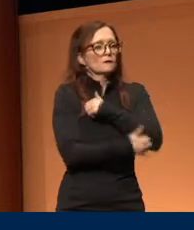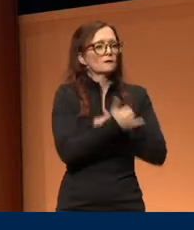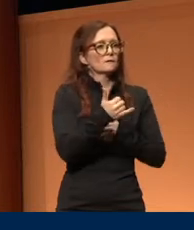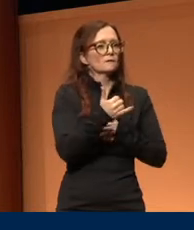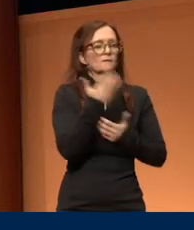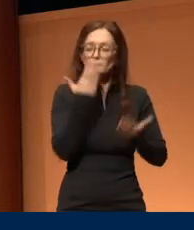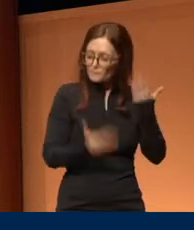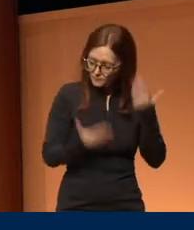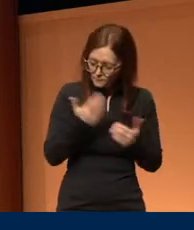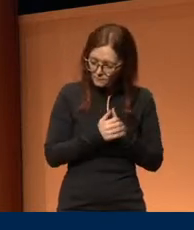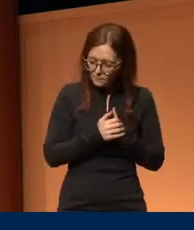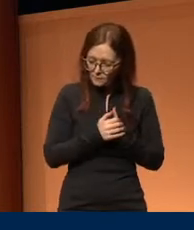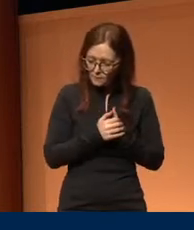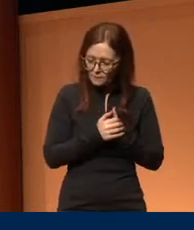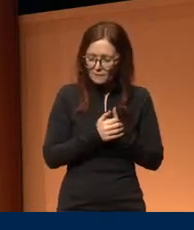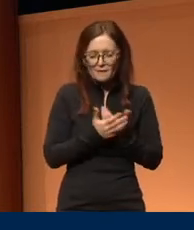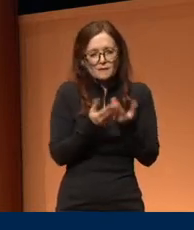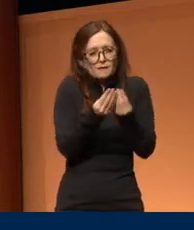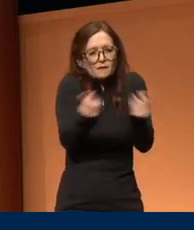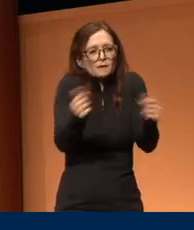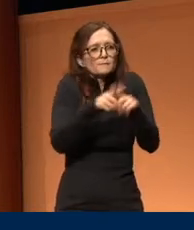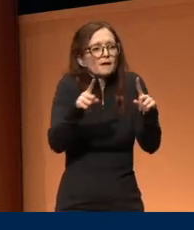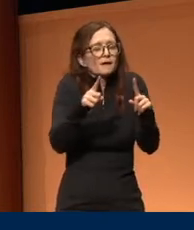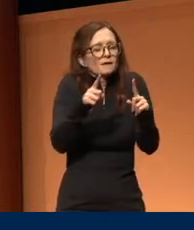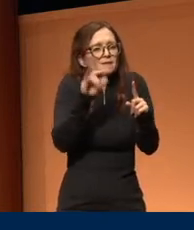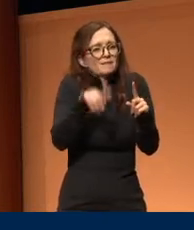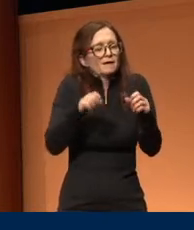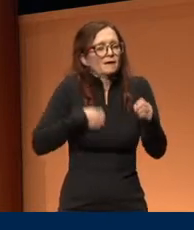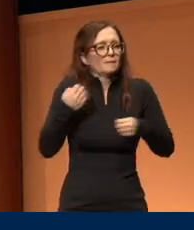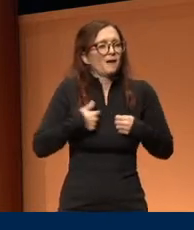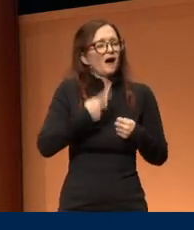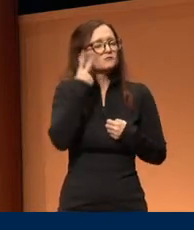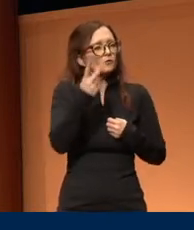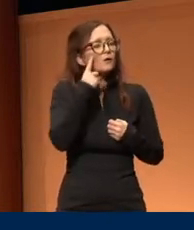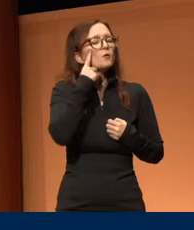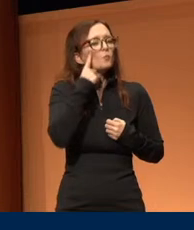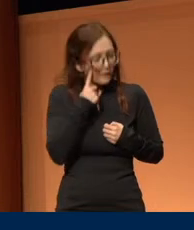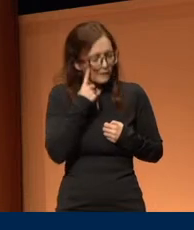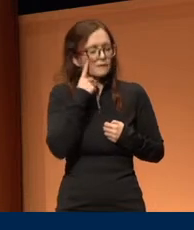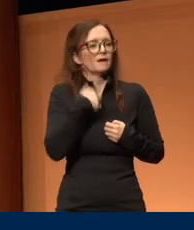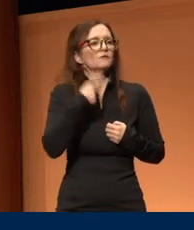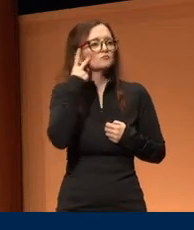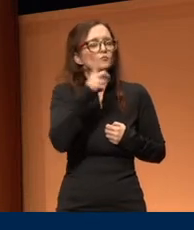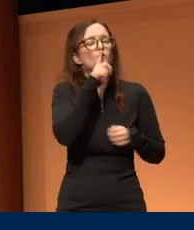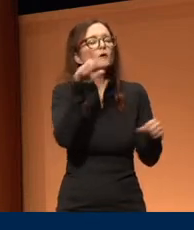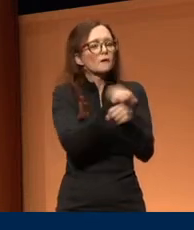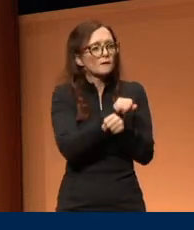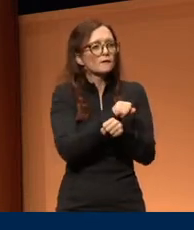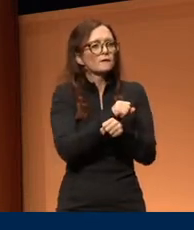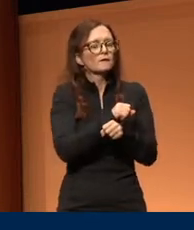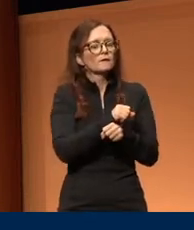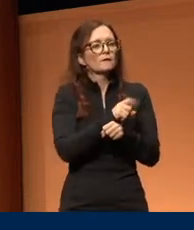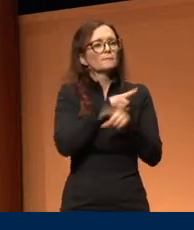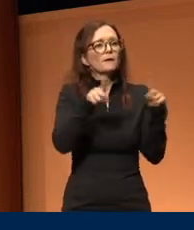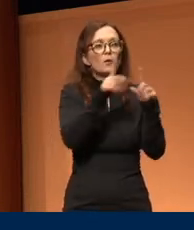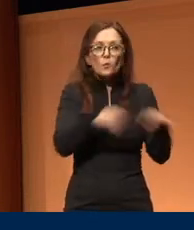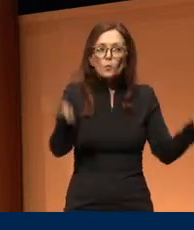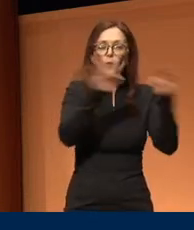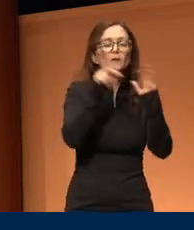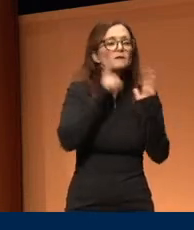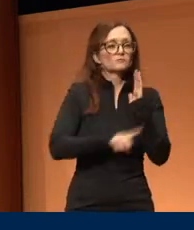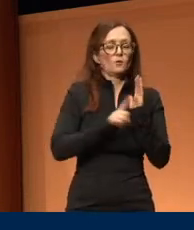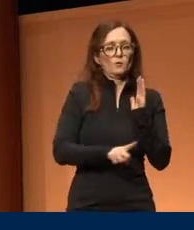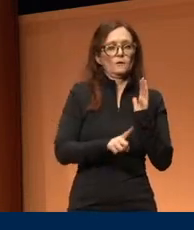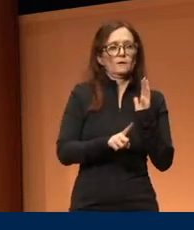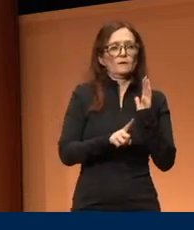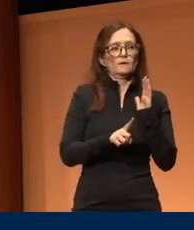It might be diluted and weaker than the emotion that I saw in these assemblies, but it might still be worth feeling,